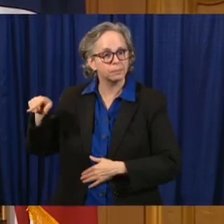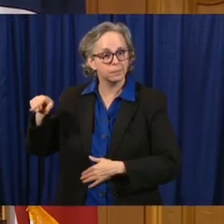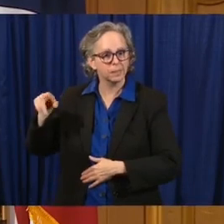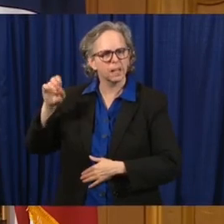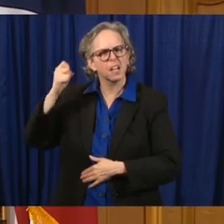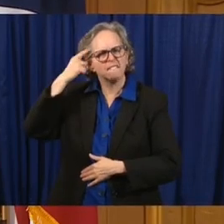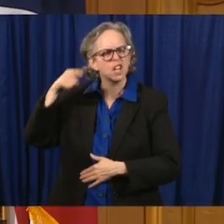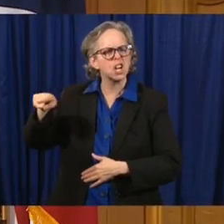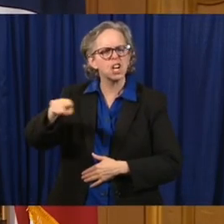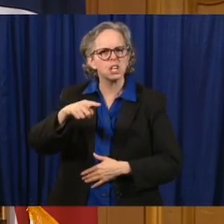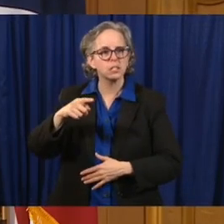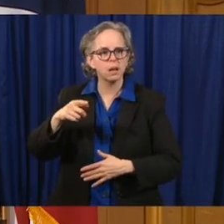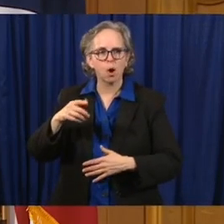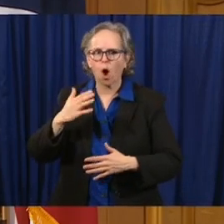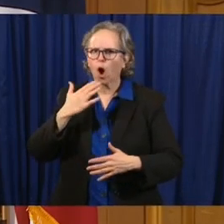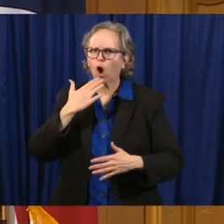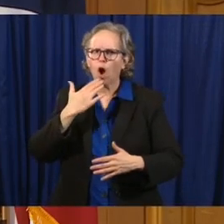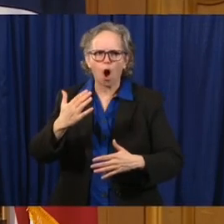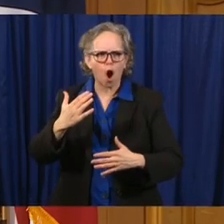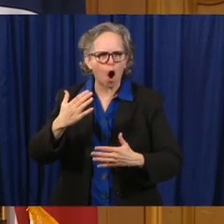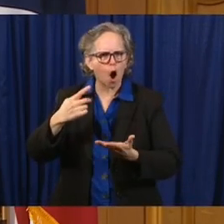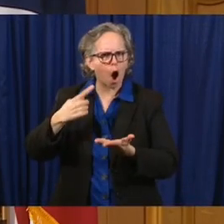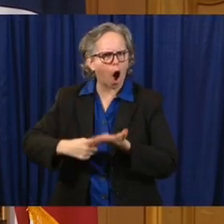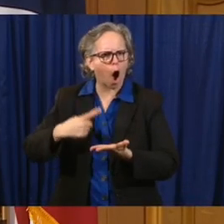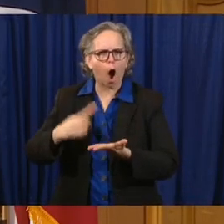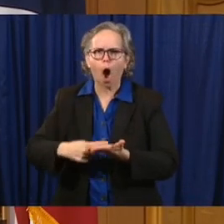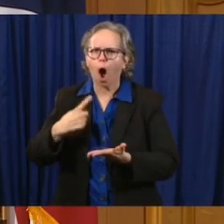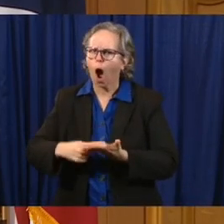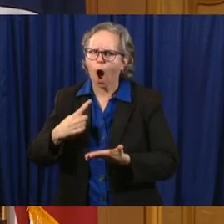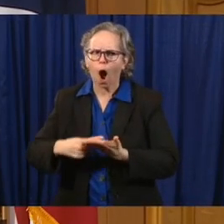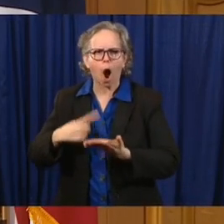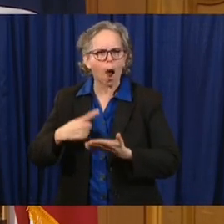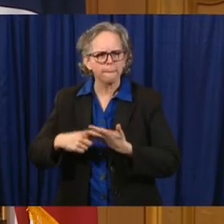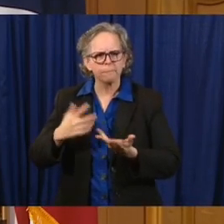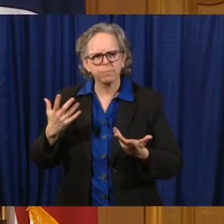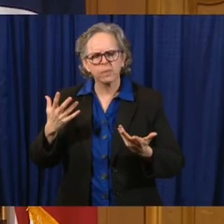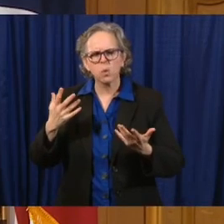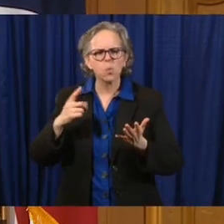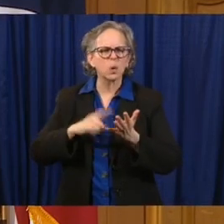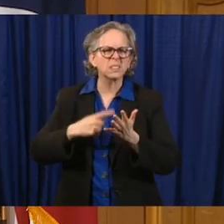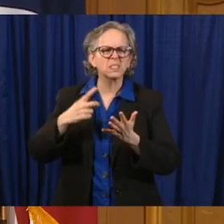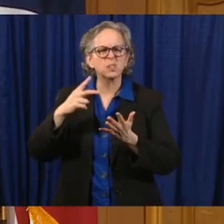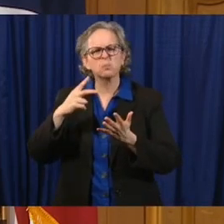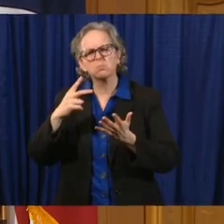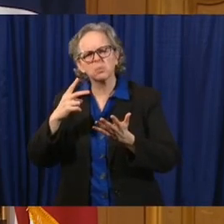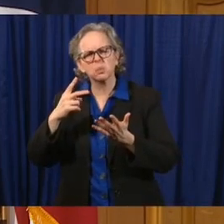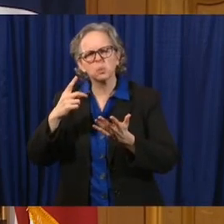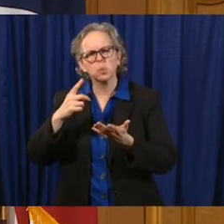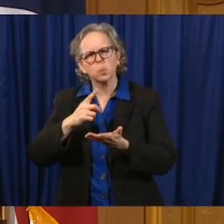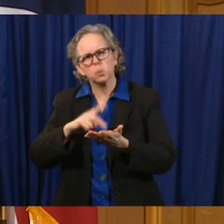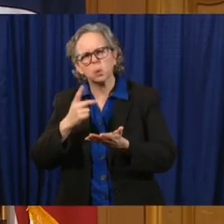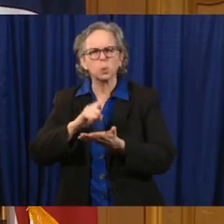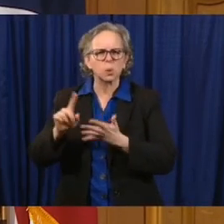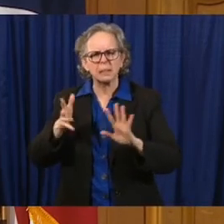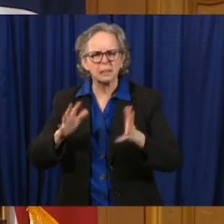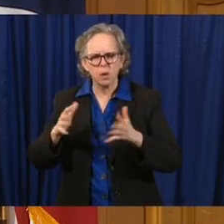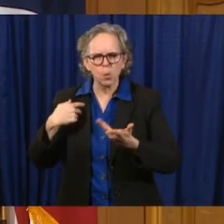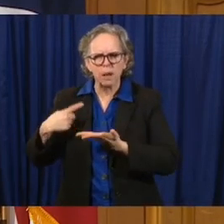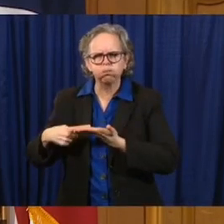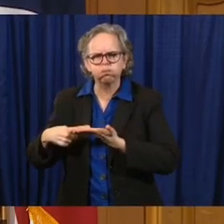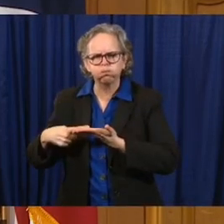very good call. We have those calls once, twice, sometimes even 3 times a week. So it's in consultation